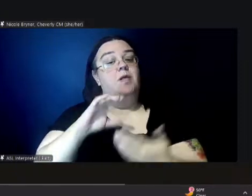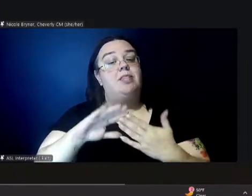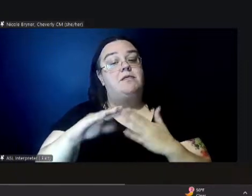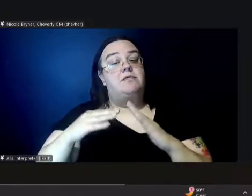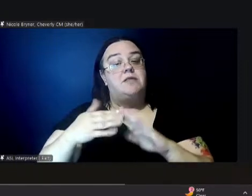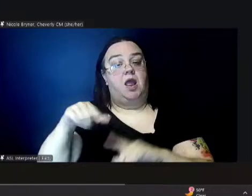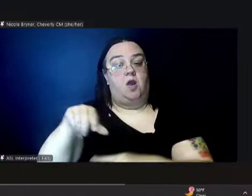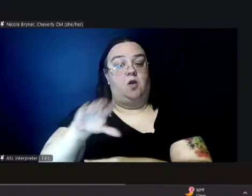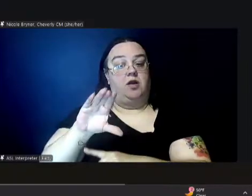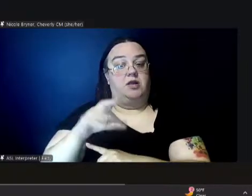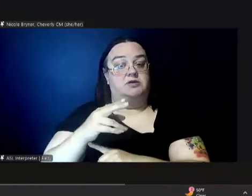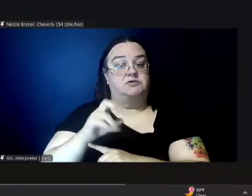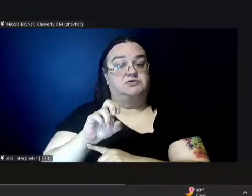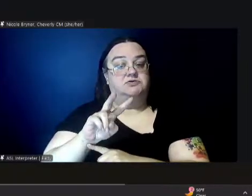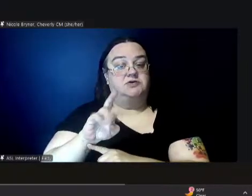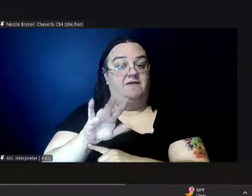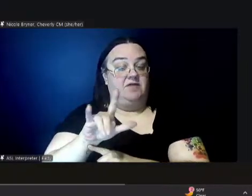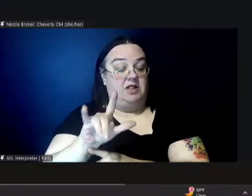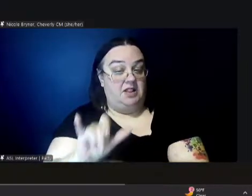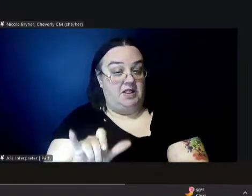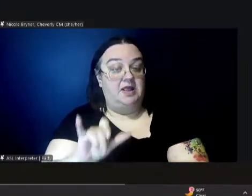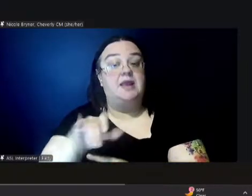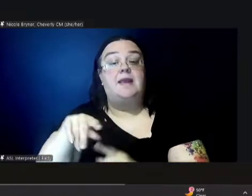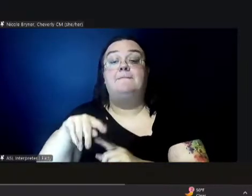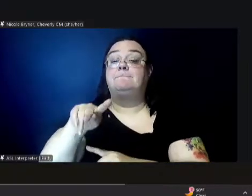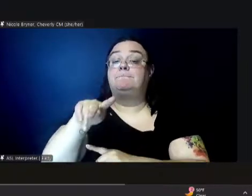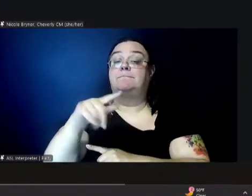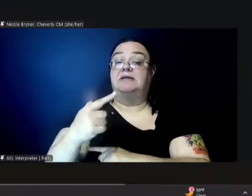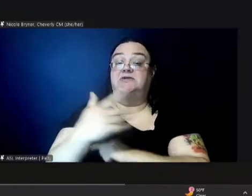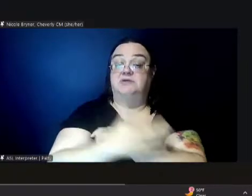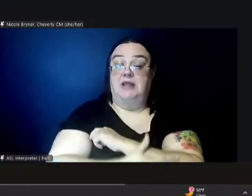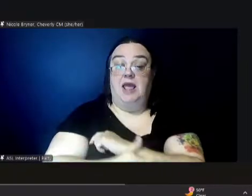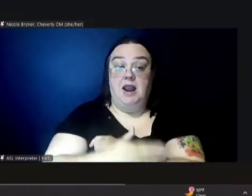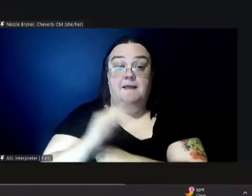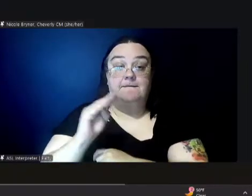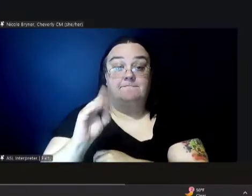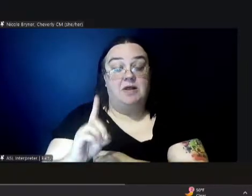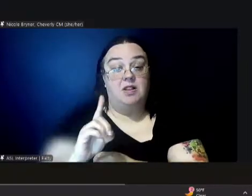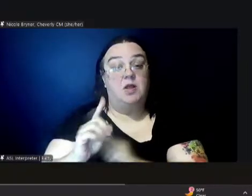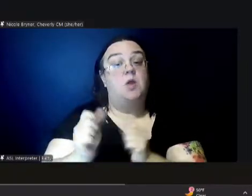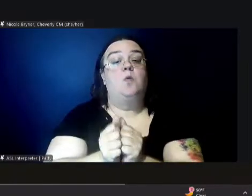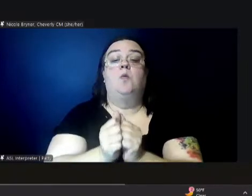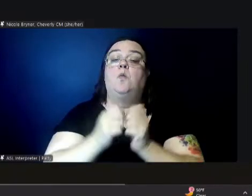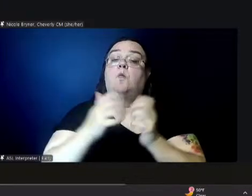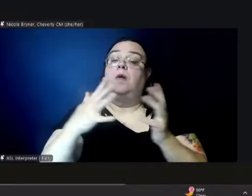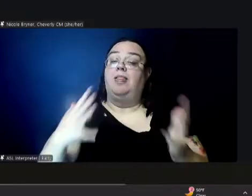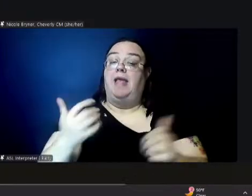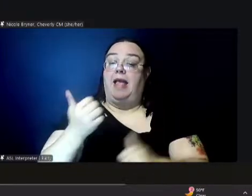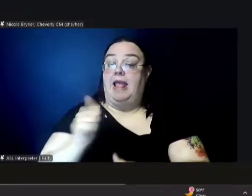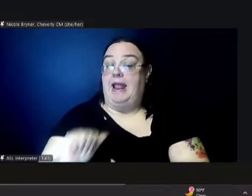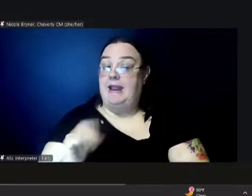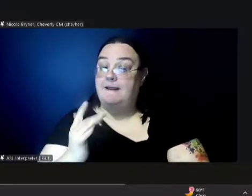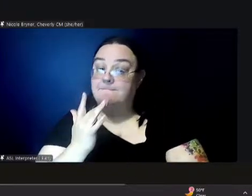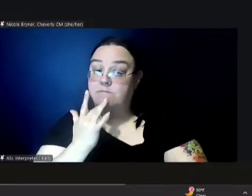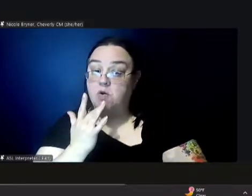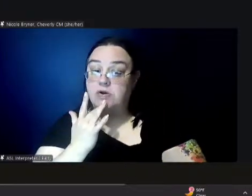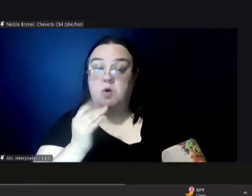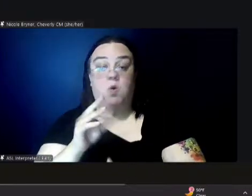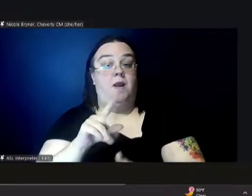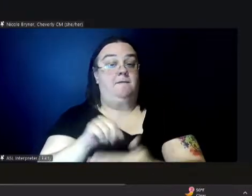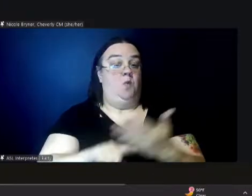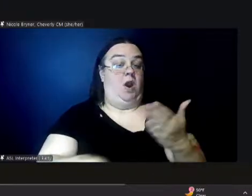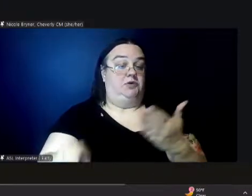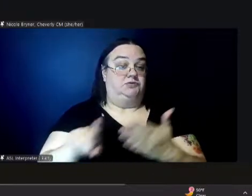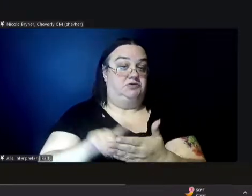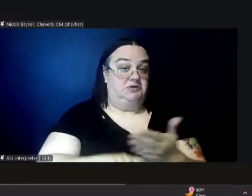officer for the town of Cheverly, Prince George's County, Maryland, Prince George's County, Maryland, without partiality or prejudice, without partiality or